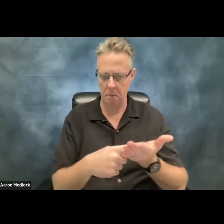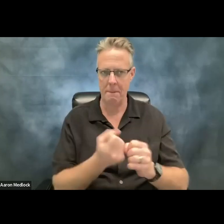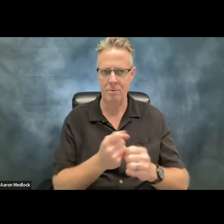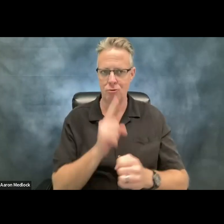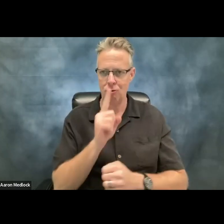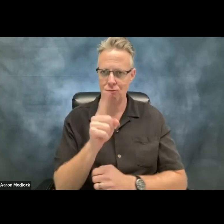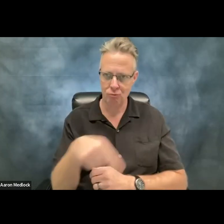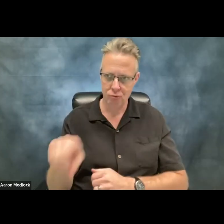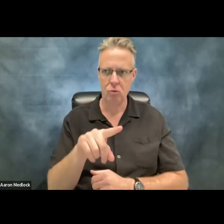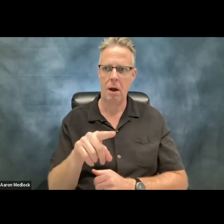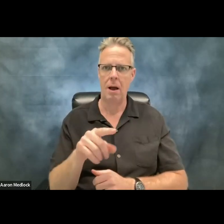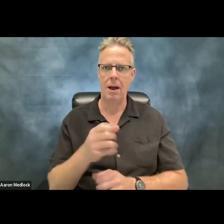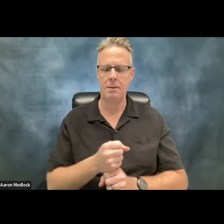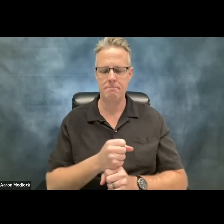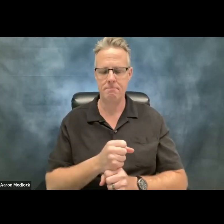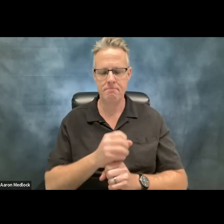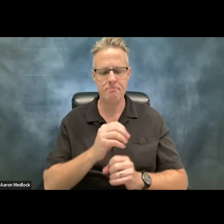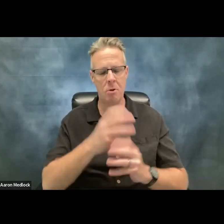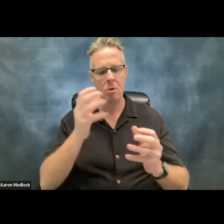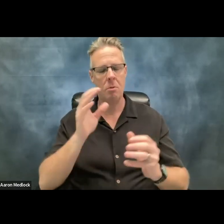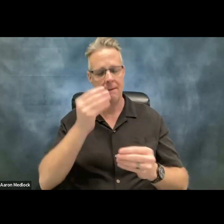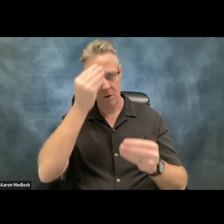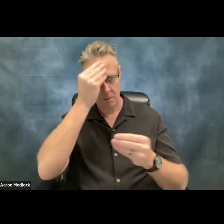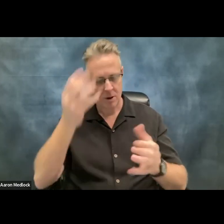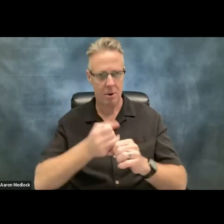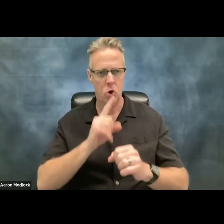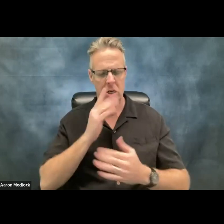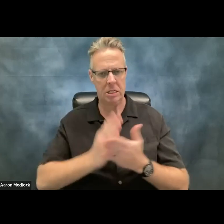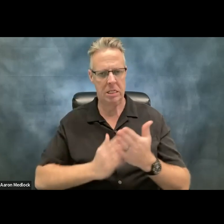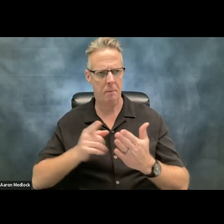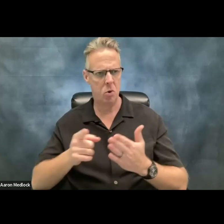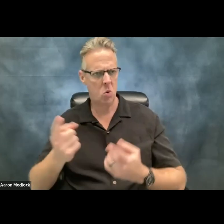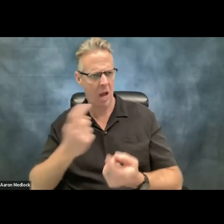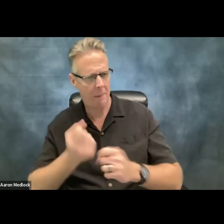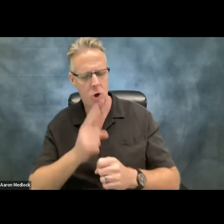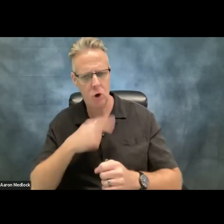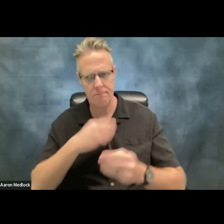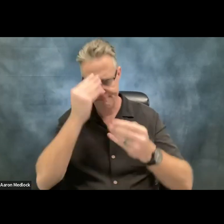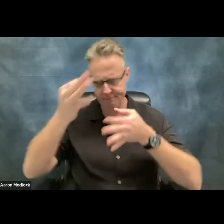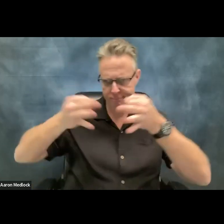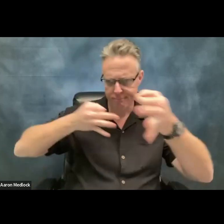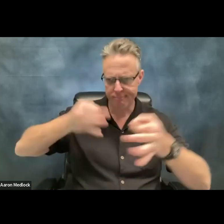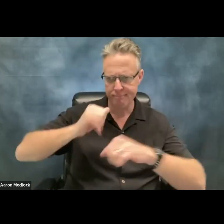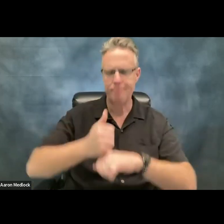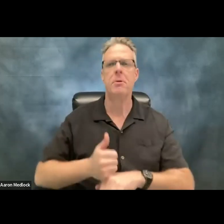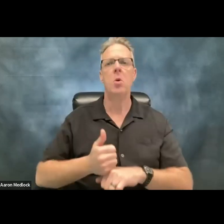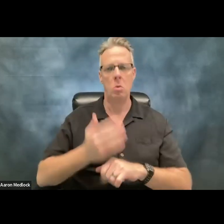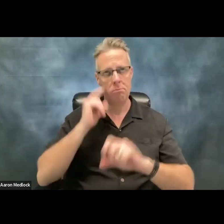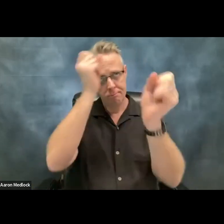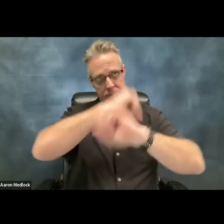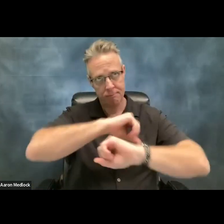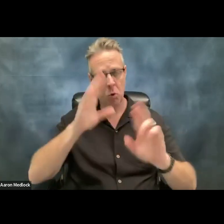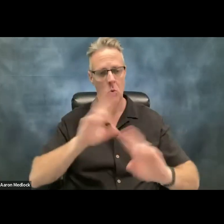you get as much information as you've asked for, or some of the information you've asked for, as much as is available to help set you up for that discussion in